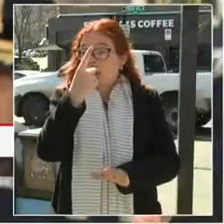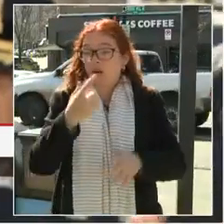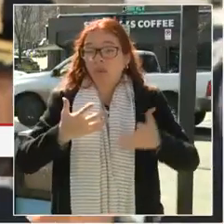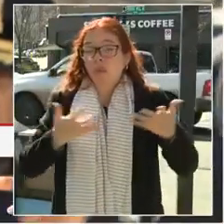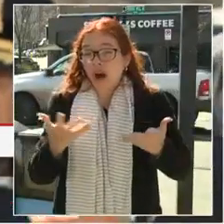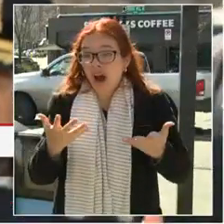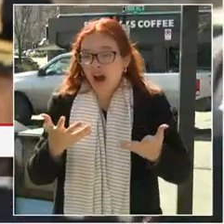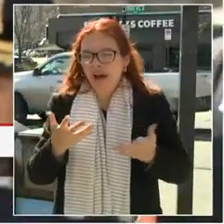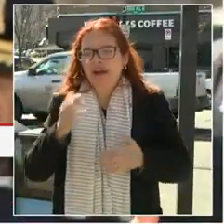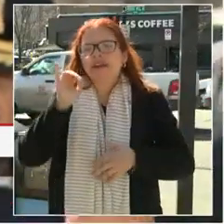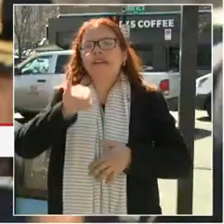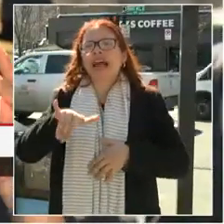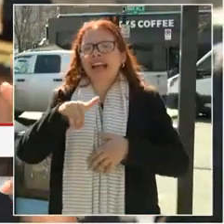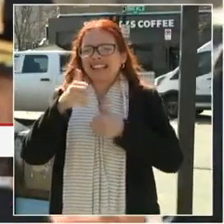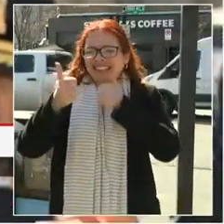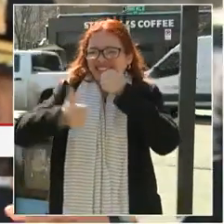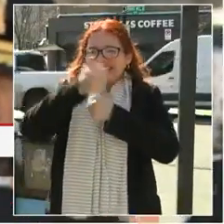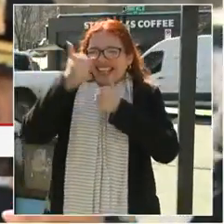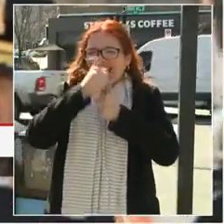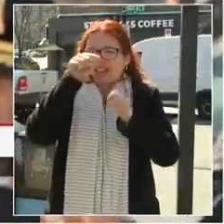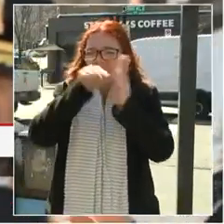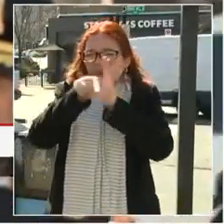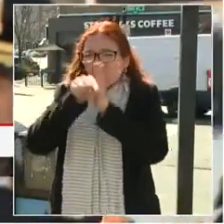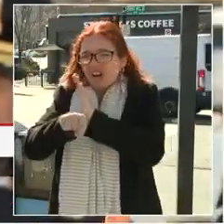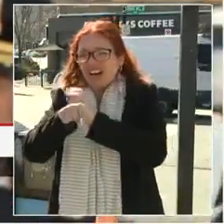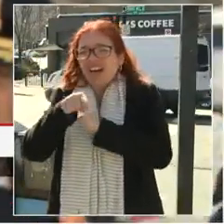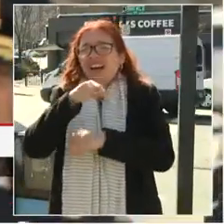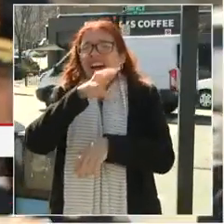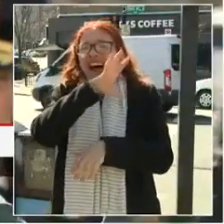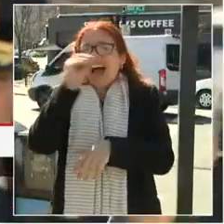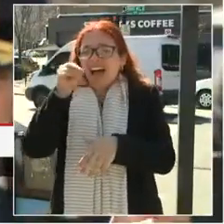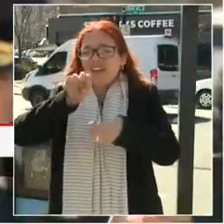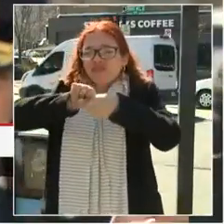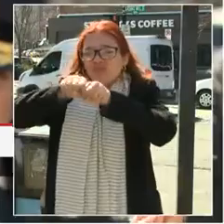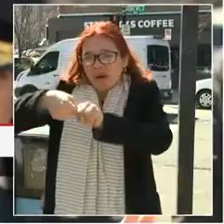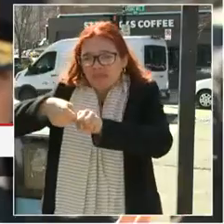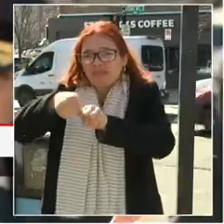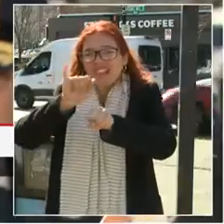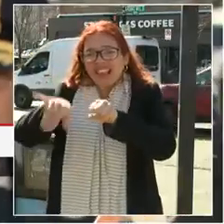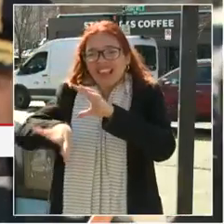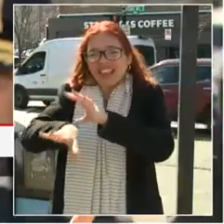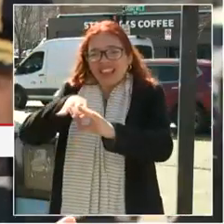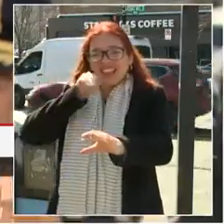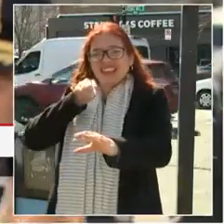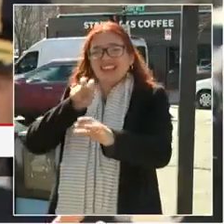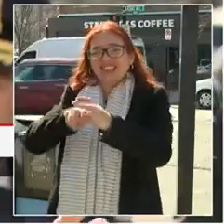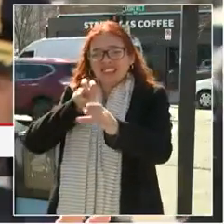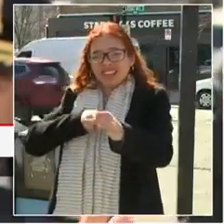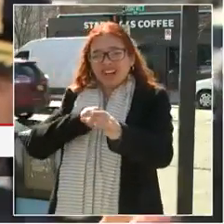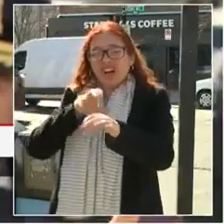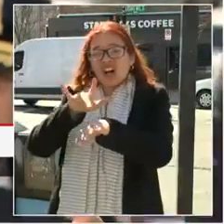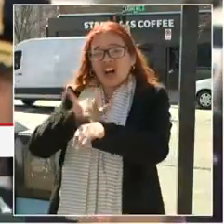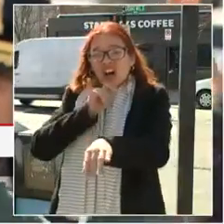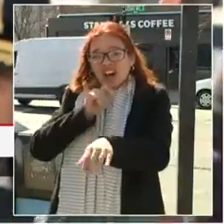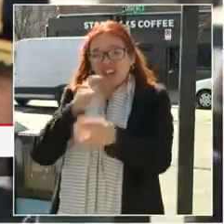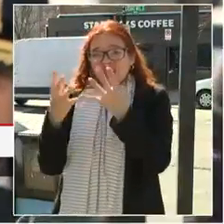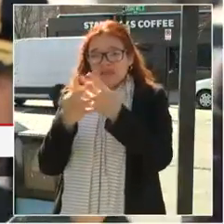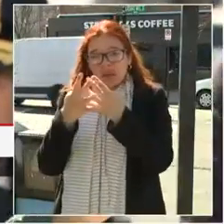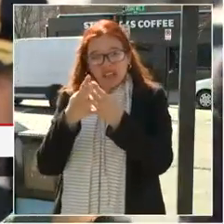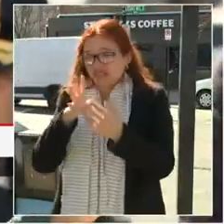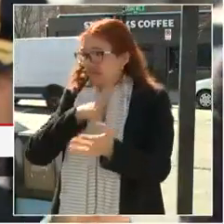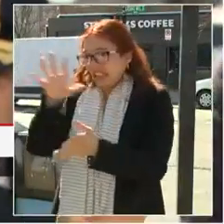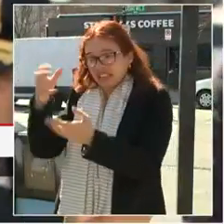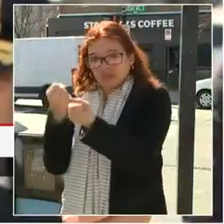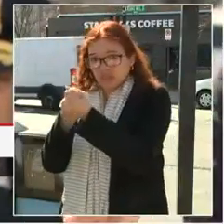dangerous murderers and rapists get out of jail early. Now, you can support that policy. I don't have a problem with that. We have one